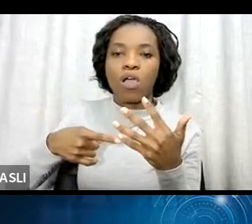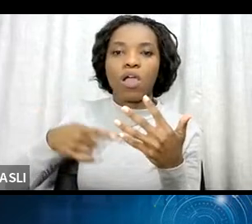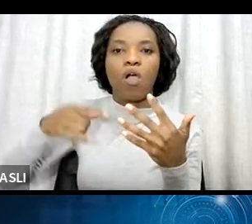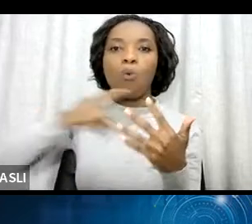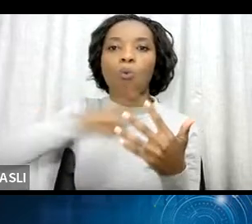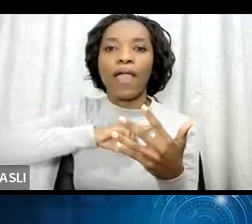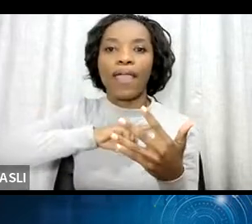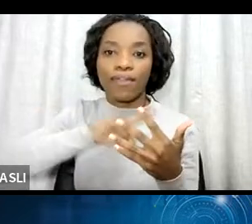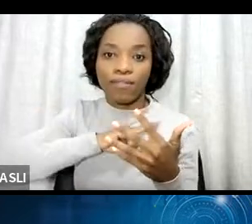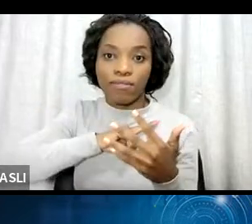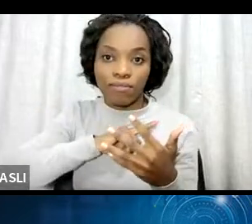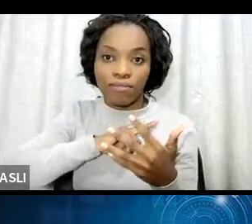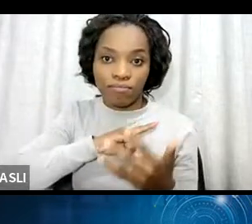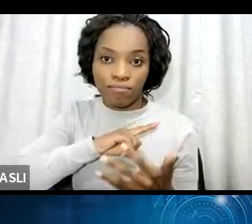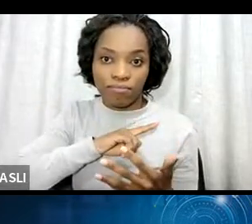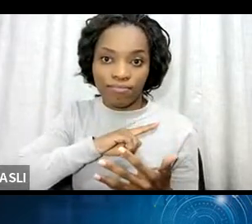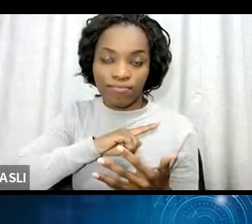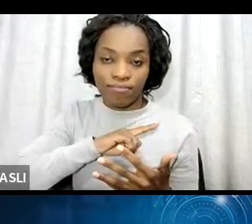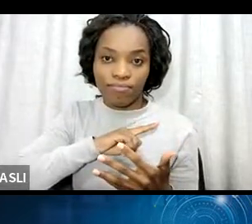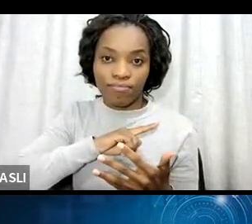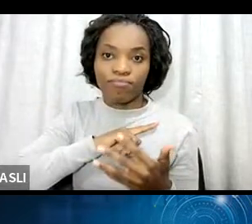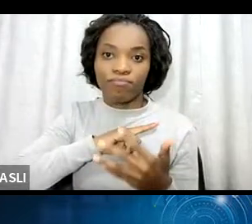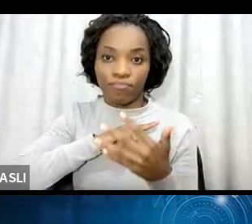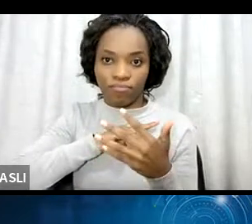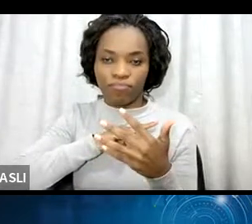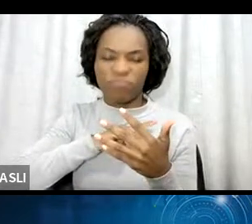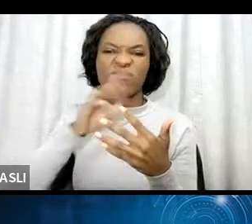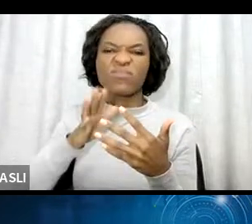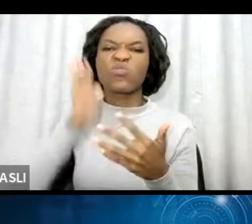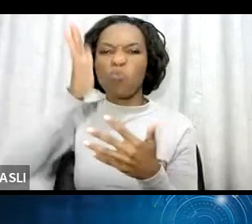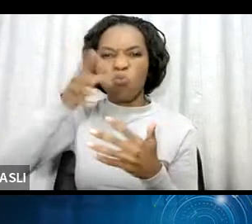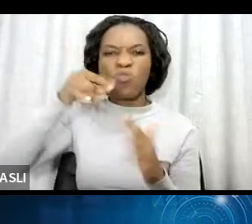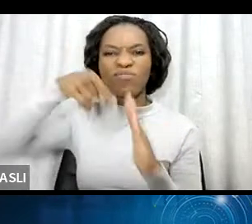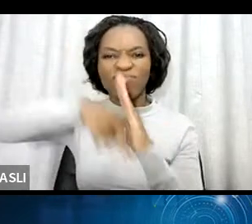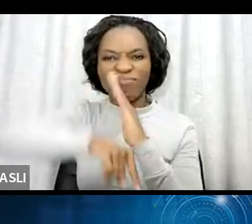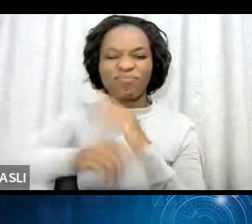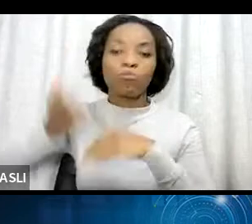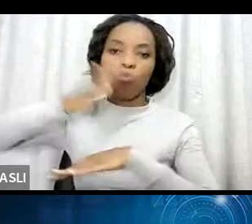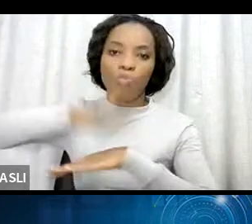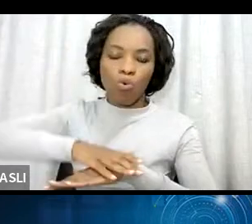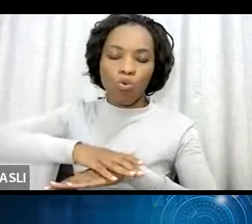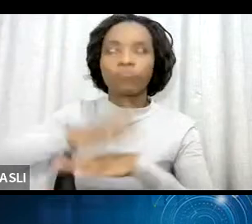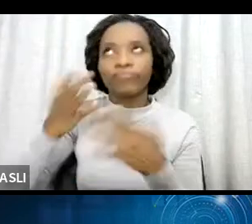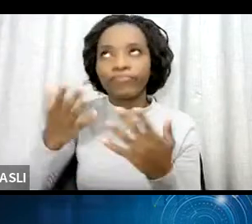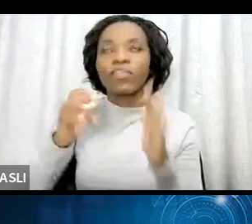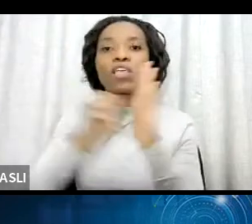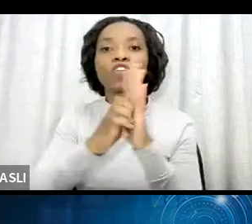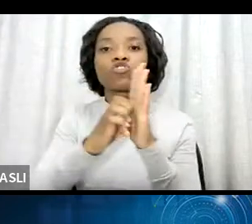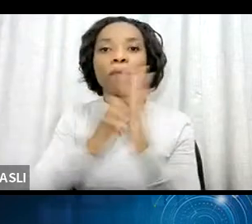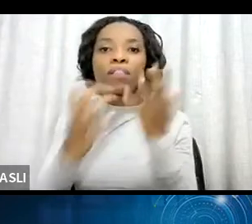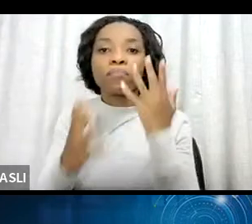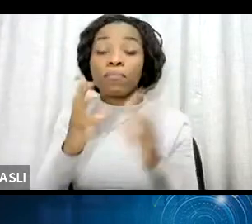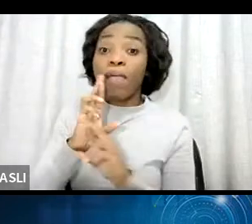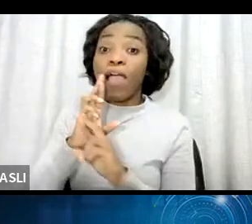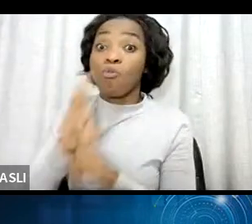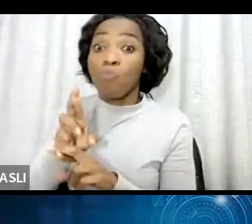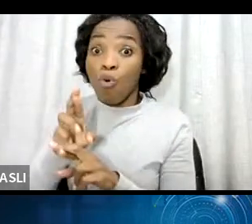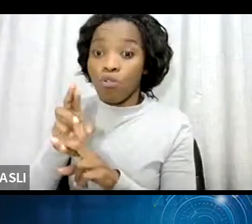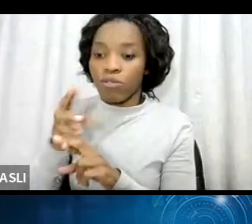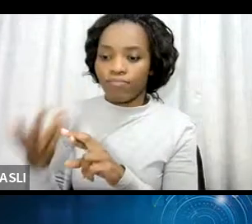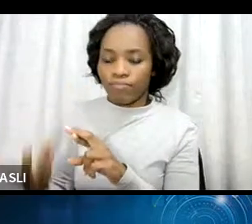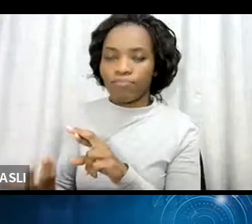why, and I'll go into further detail. In other words, when reports are made